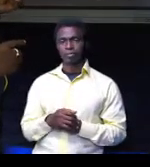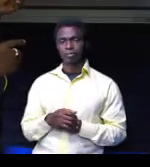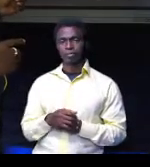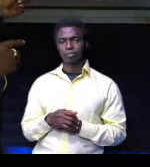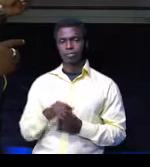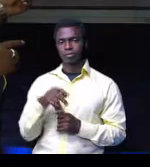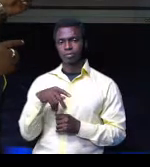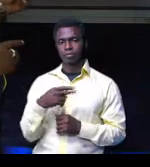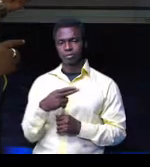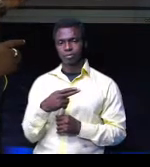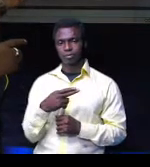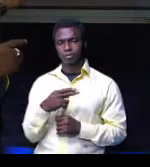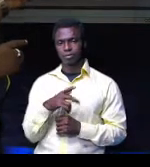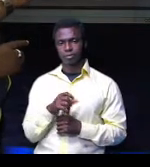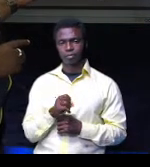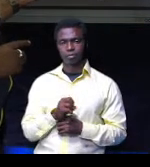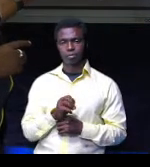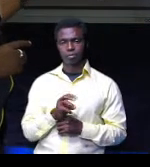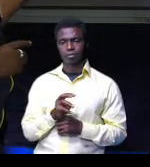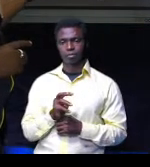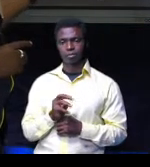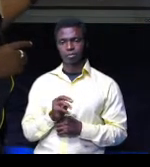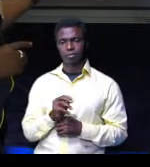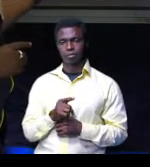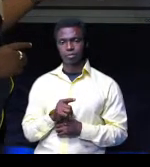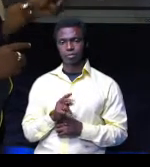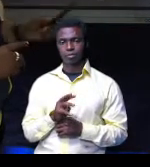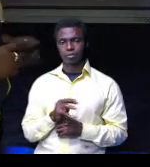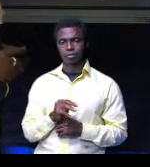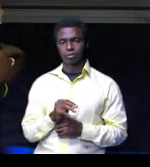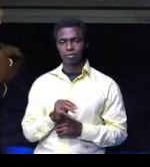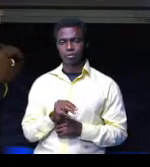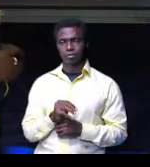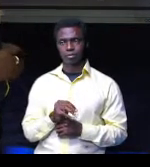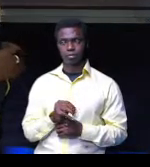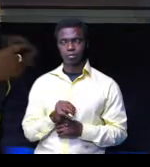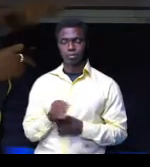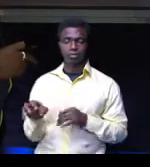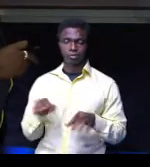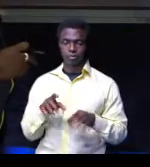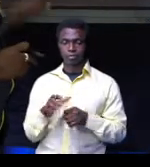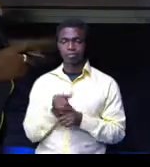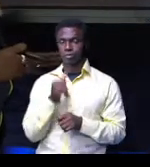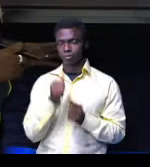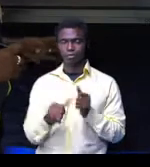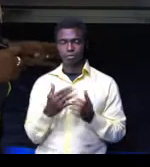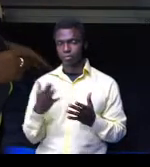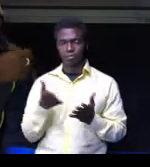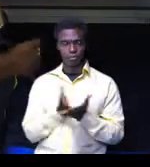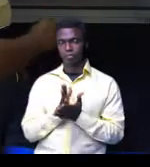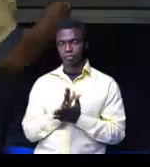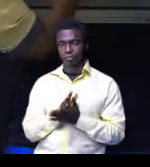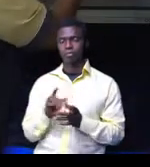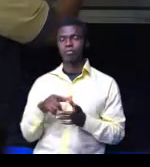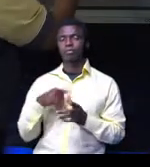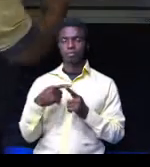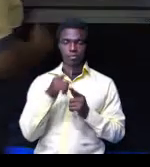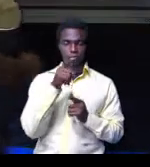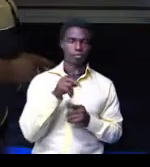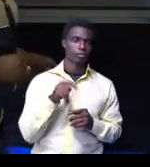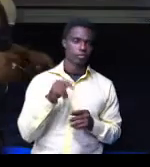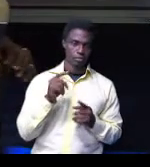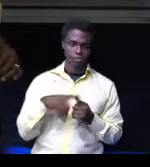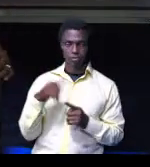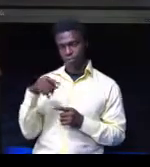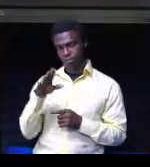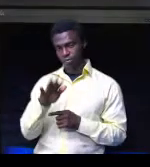phlegm. P-H-L-E-G-M. Did you get everything correctly? Then you need